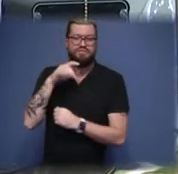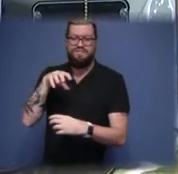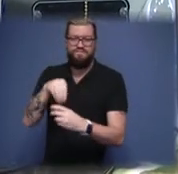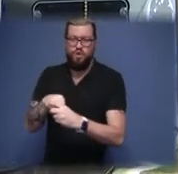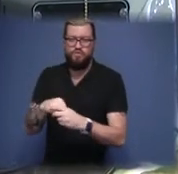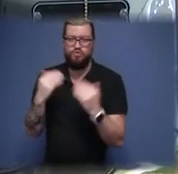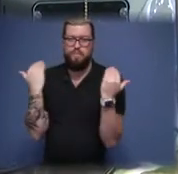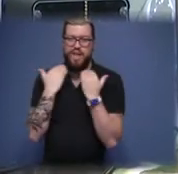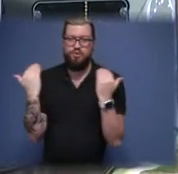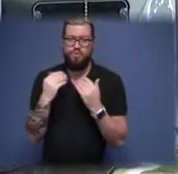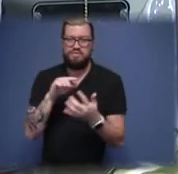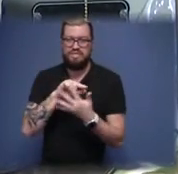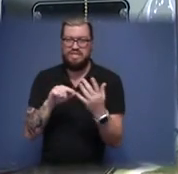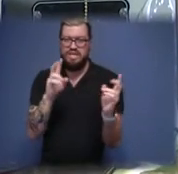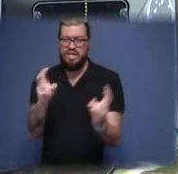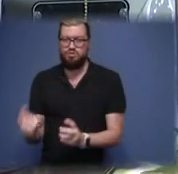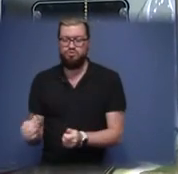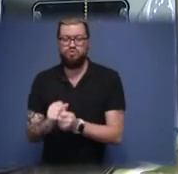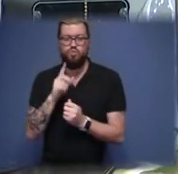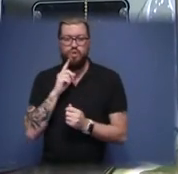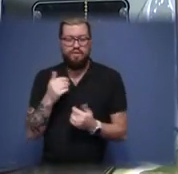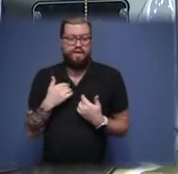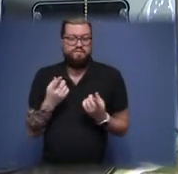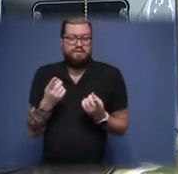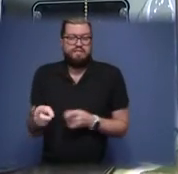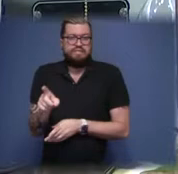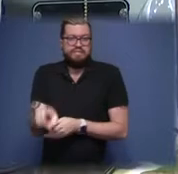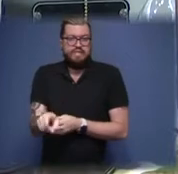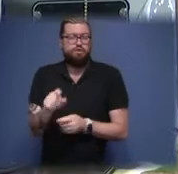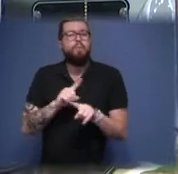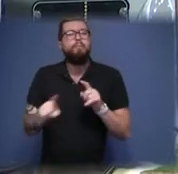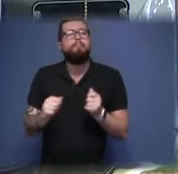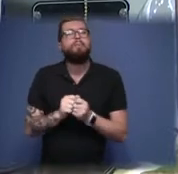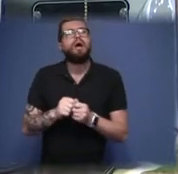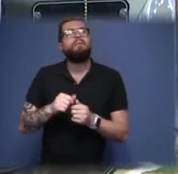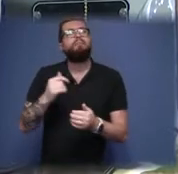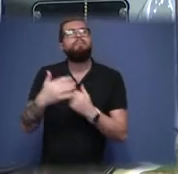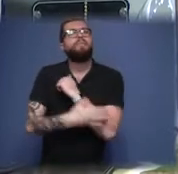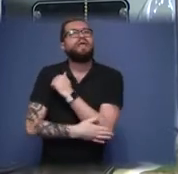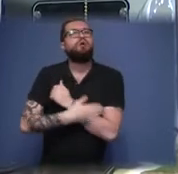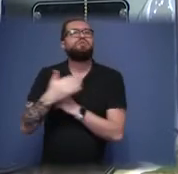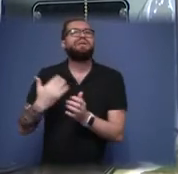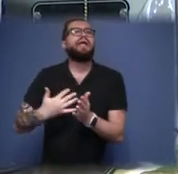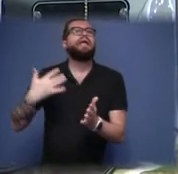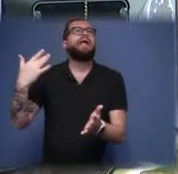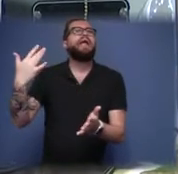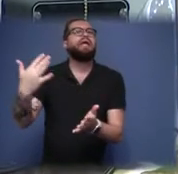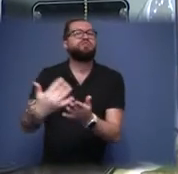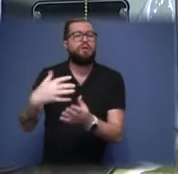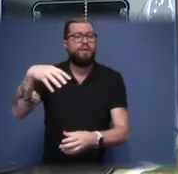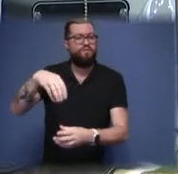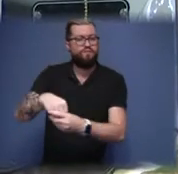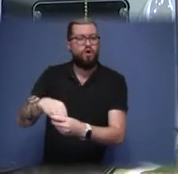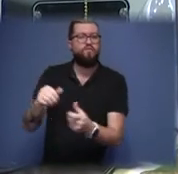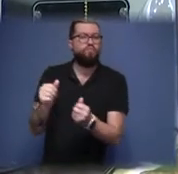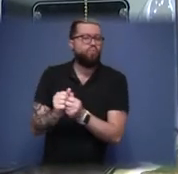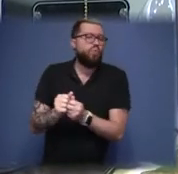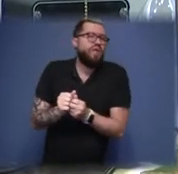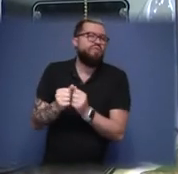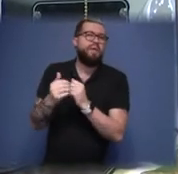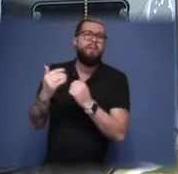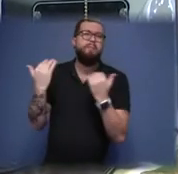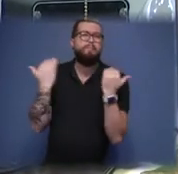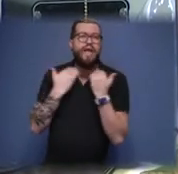matters or have occasion to do so, but the county is occasionally a party in bankruptcy tangentially, meaning they're